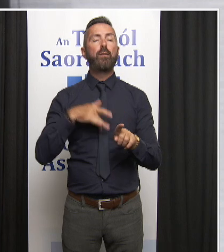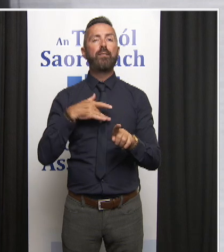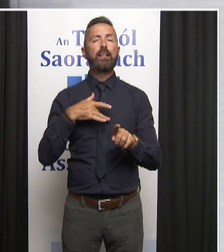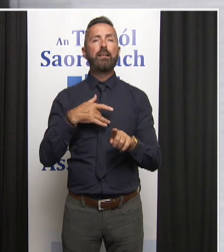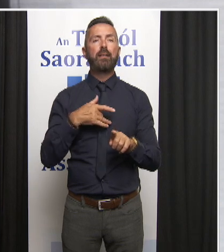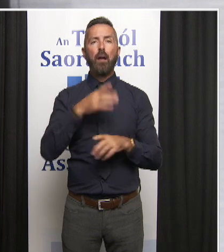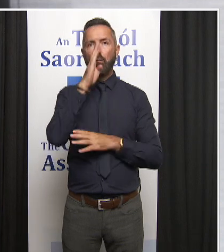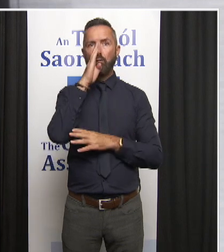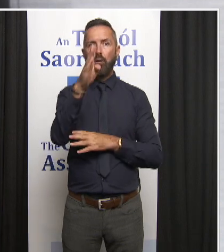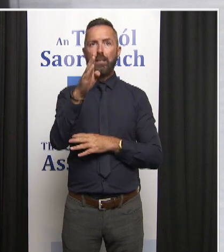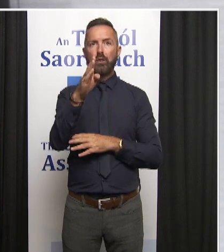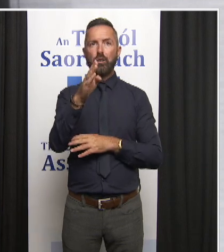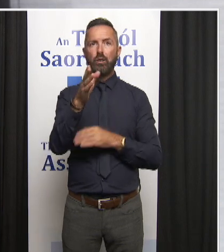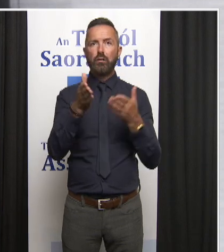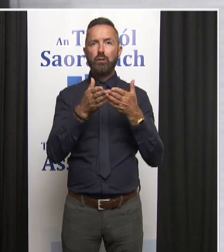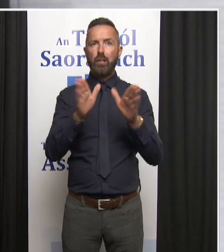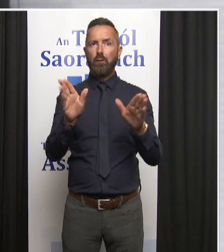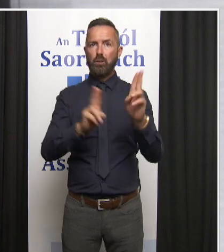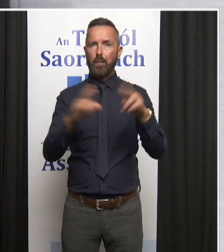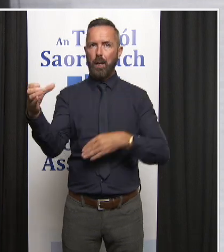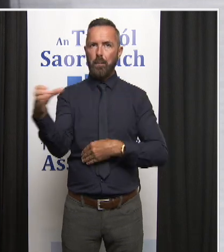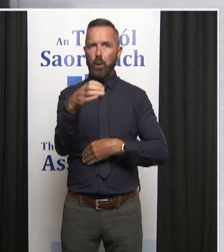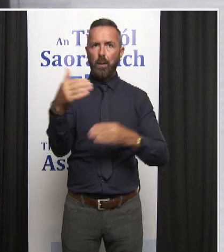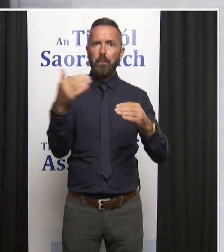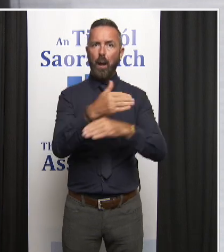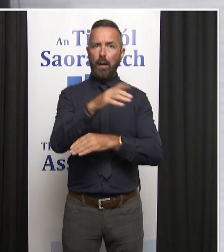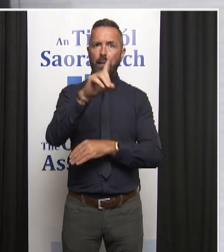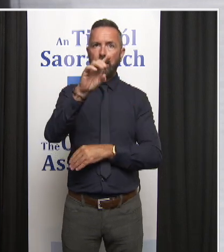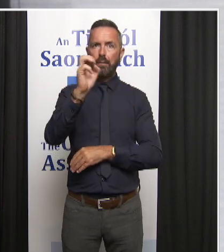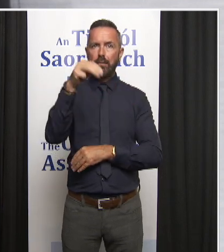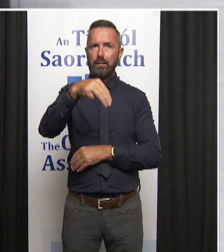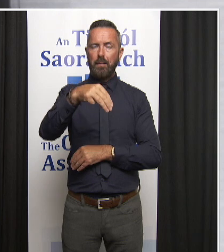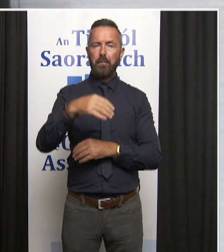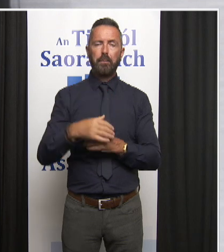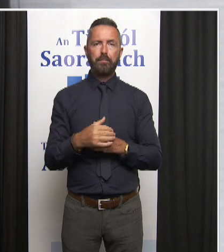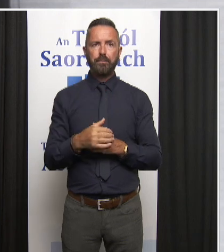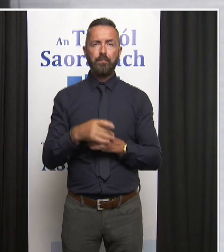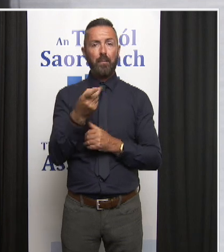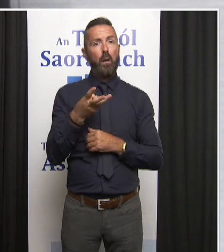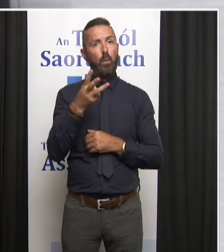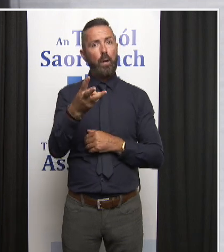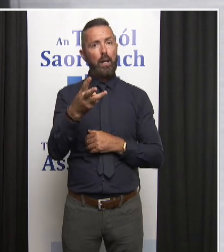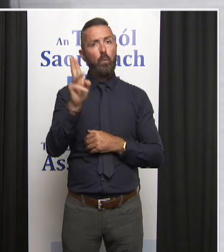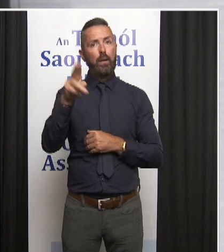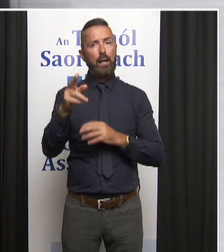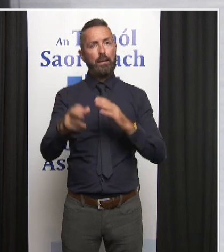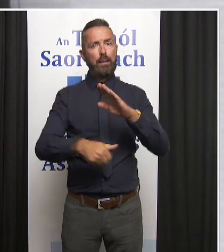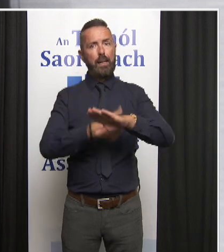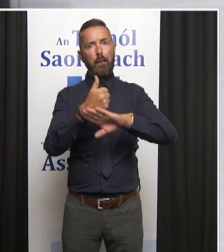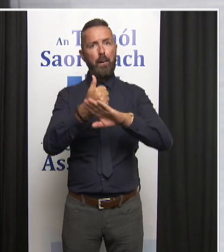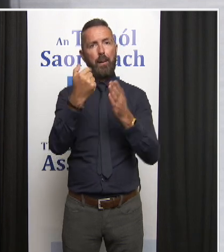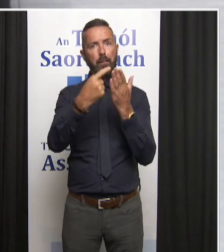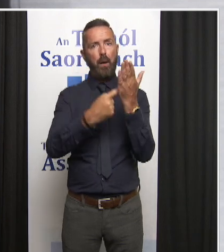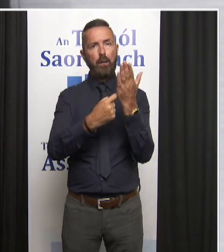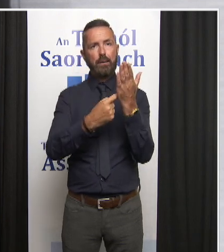CEO is someone that is appointed directly by the DEM, and that's a way for policy then to be implemented among the